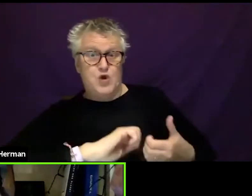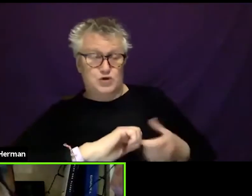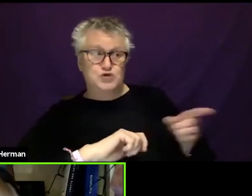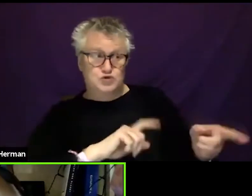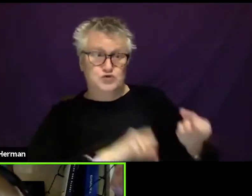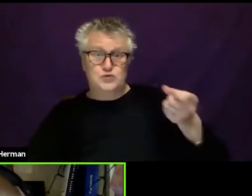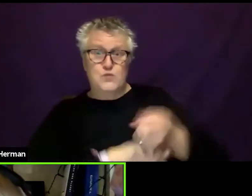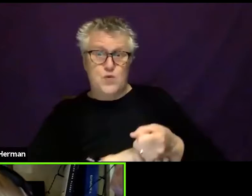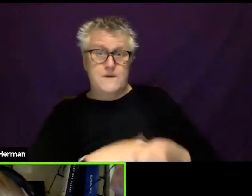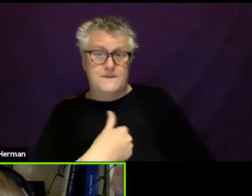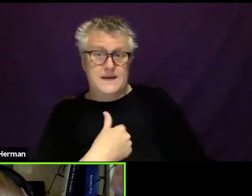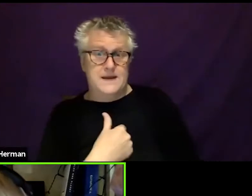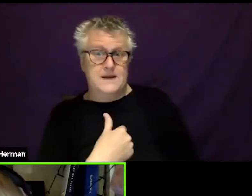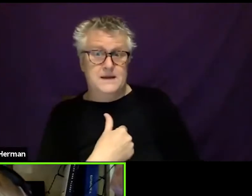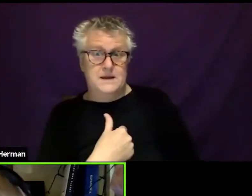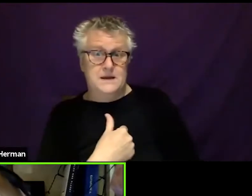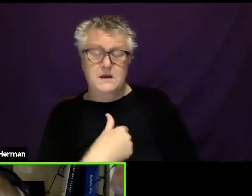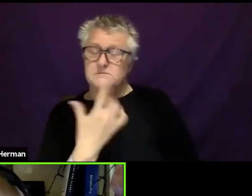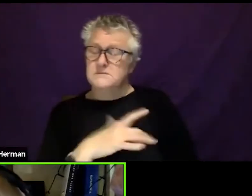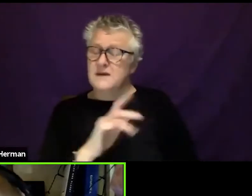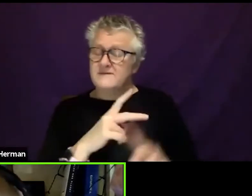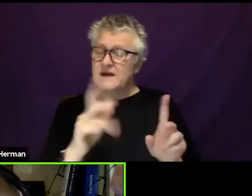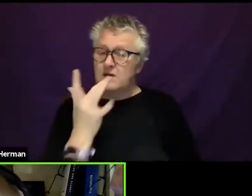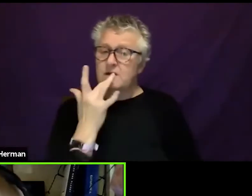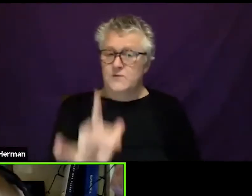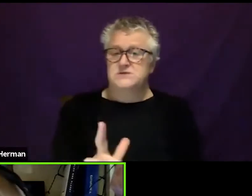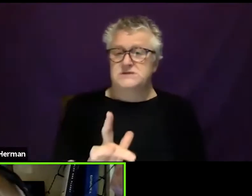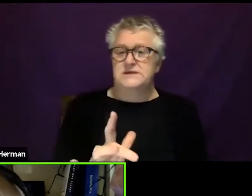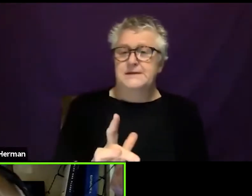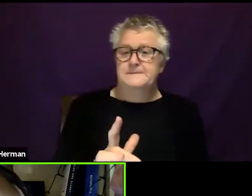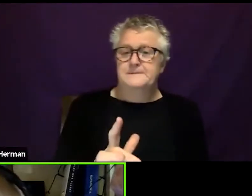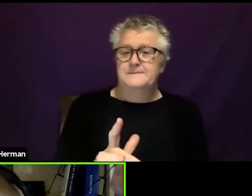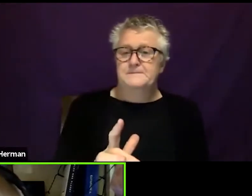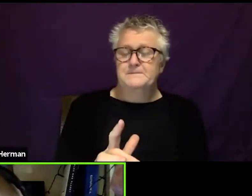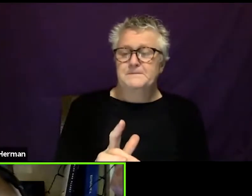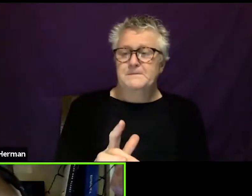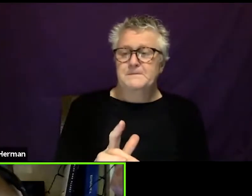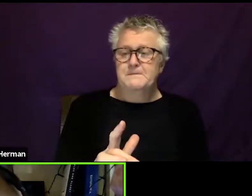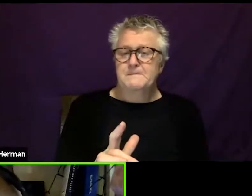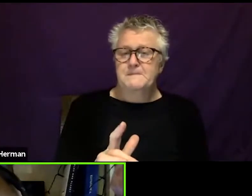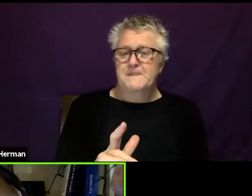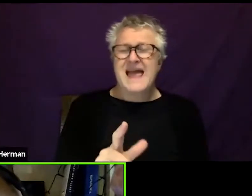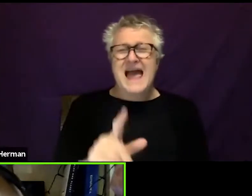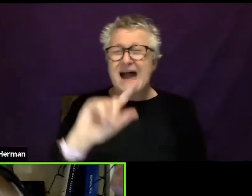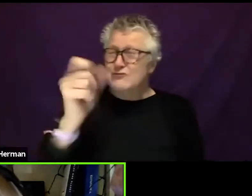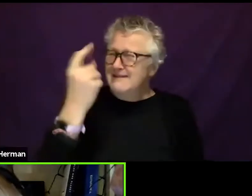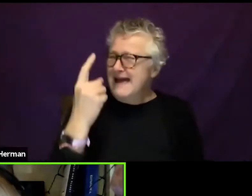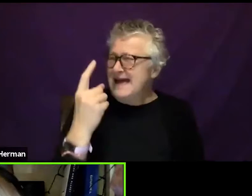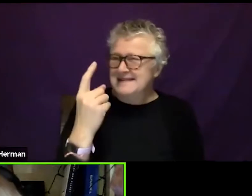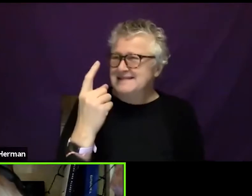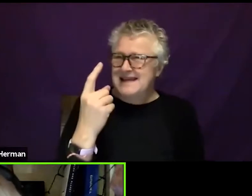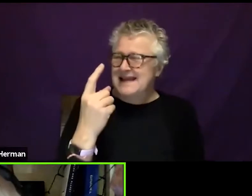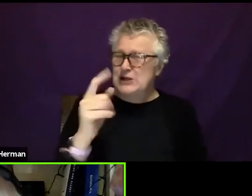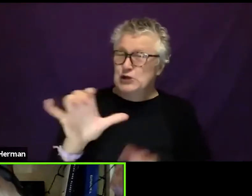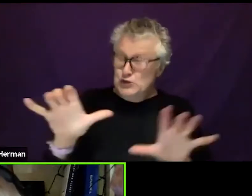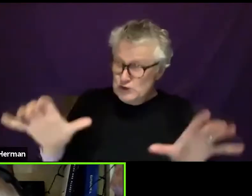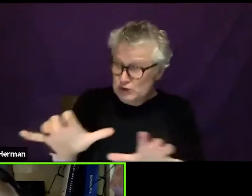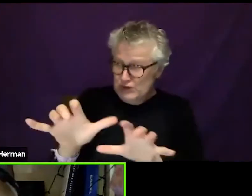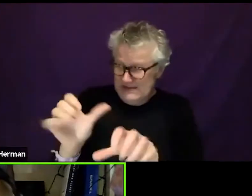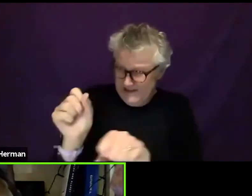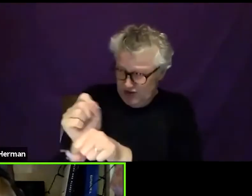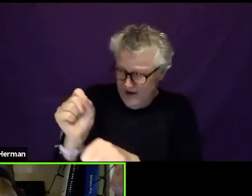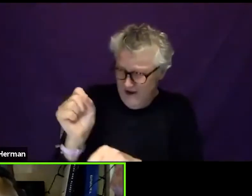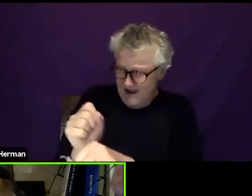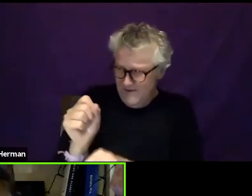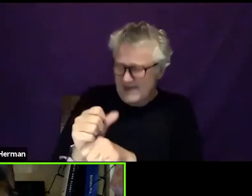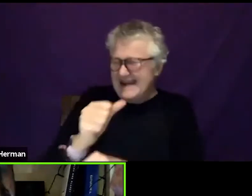that doing a full-time job that I didn't really love anymore plus all the activism was going to break me.